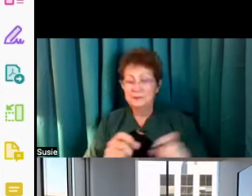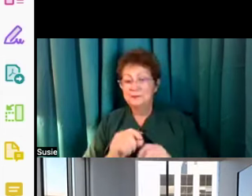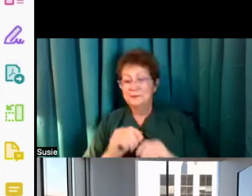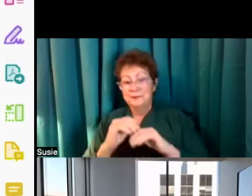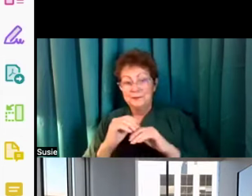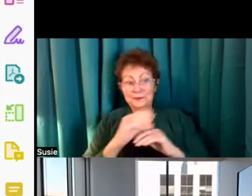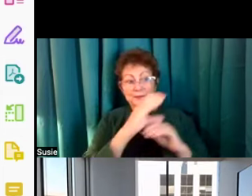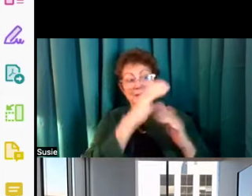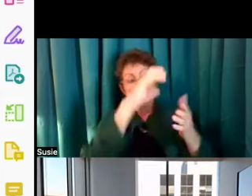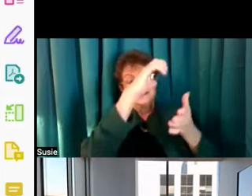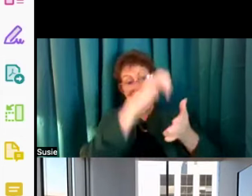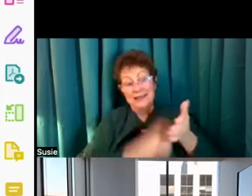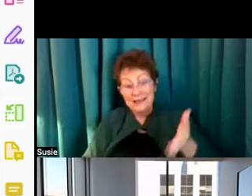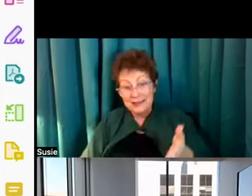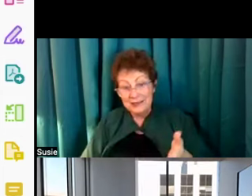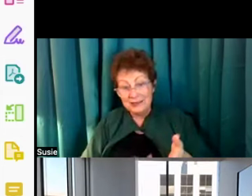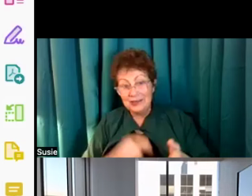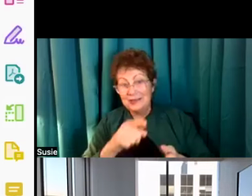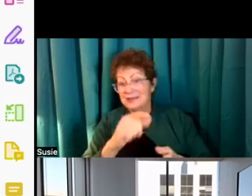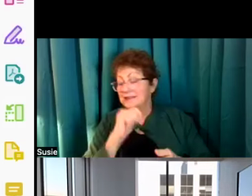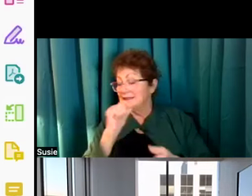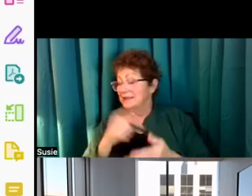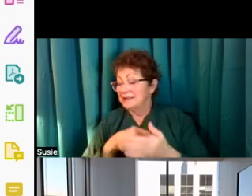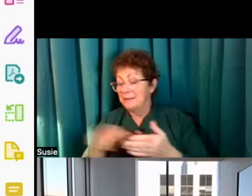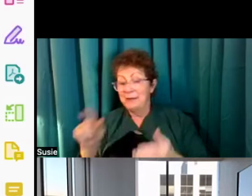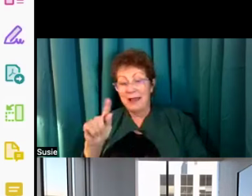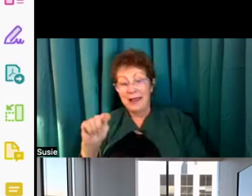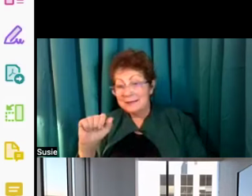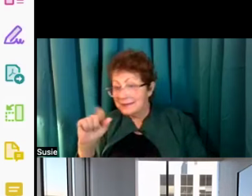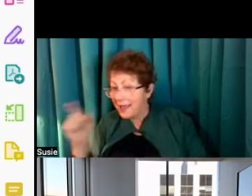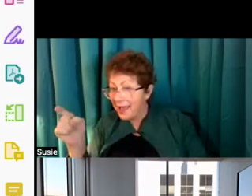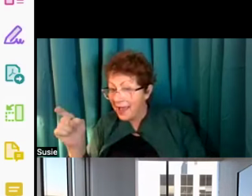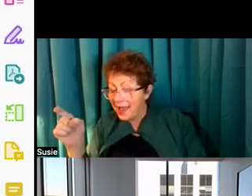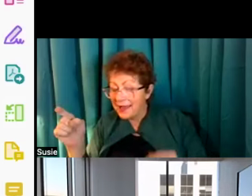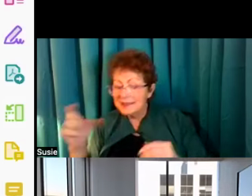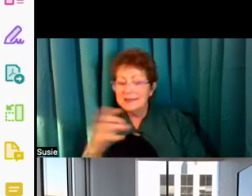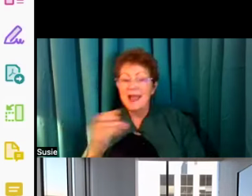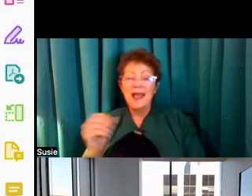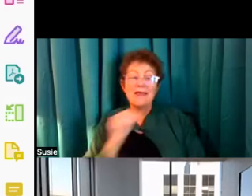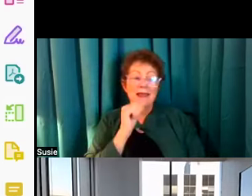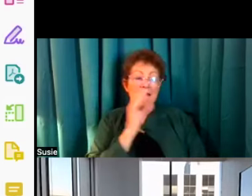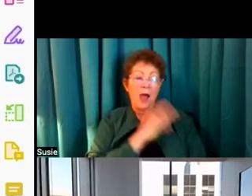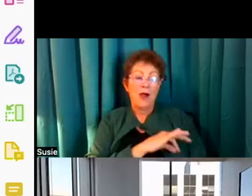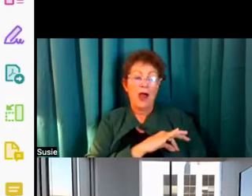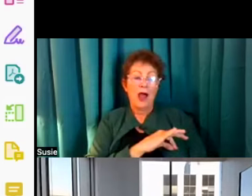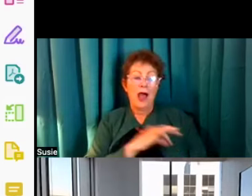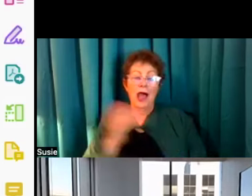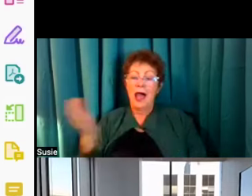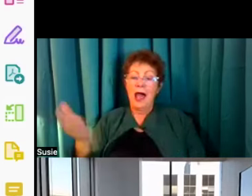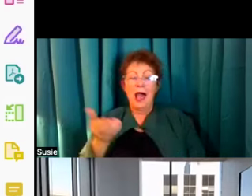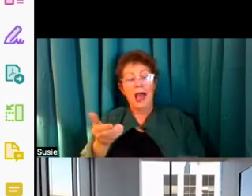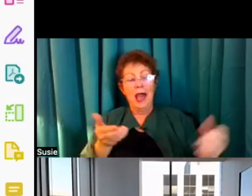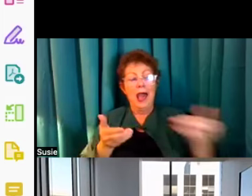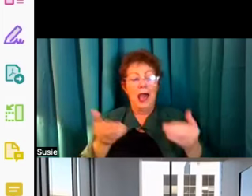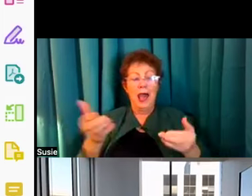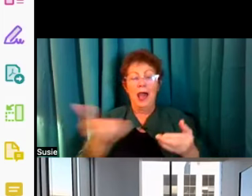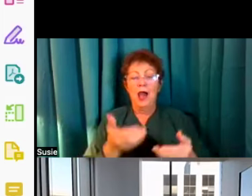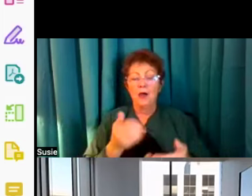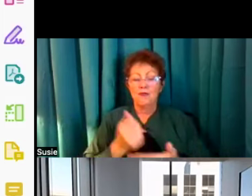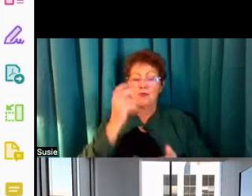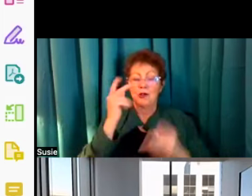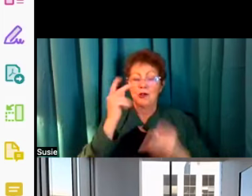deduction. The nonprofit doesn't pay tax because it's got its tax exemption. And the nonprofit just, hires the rich person's kids